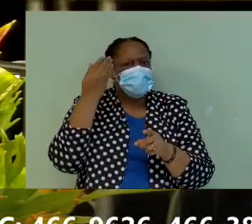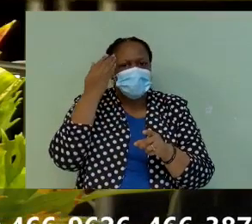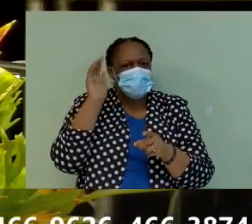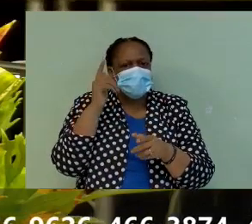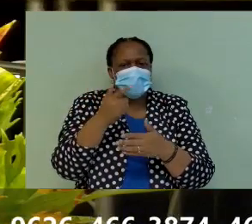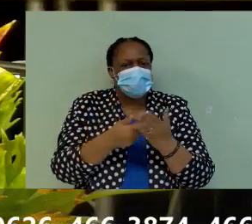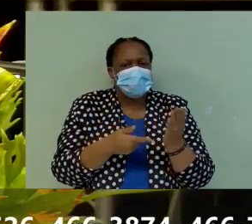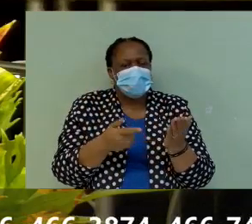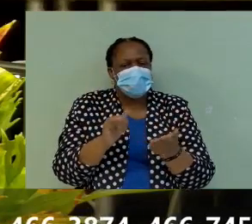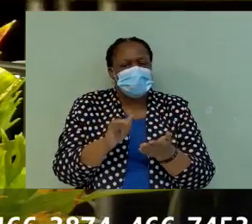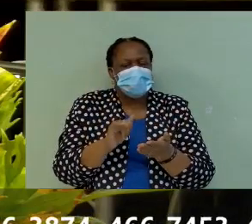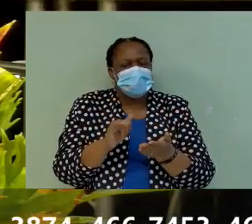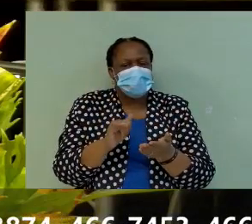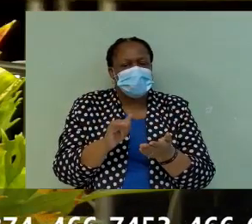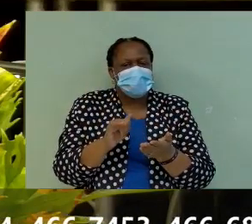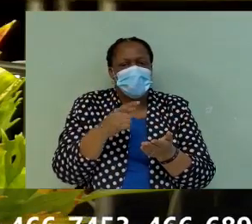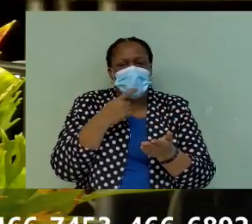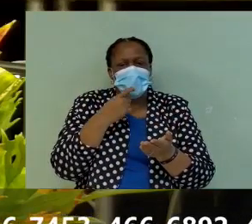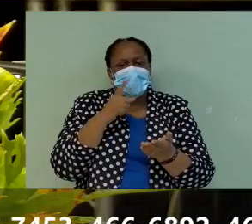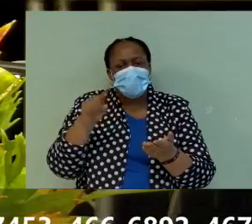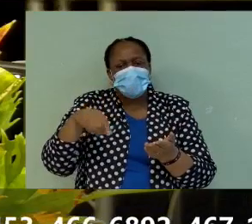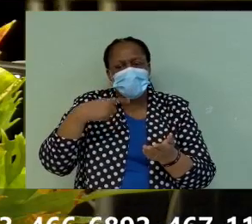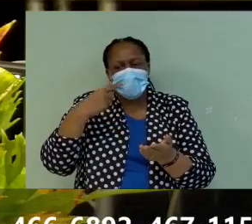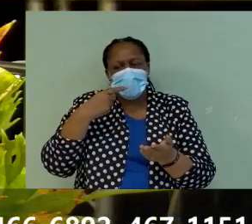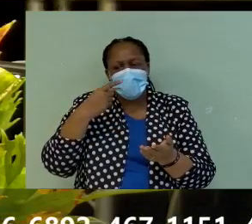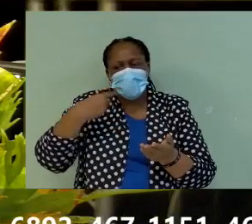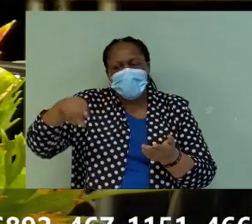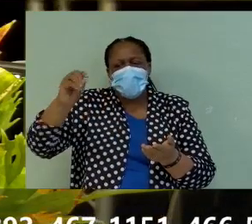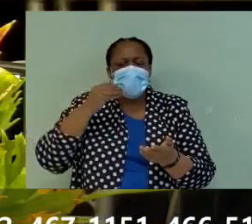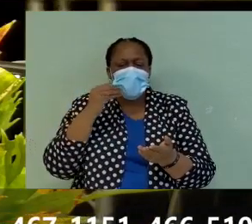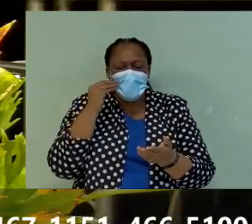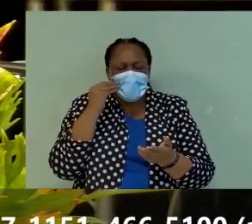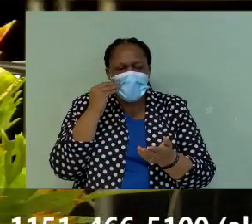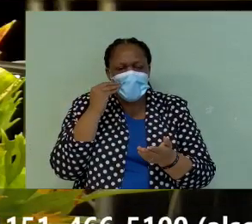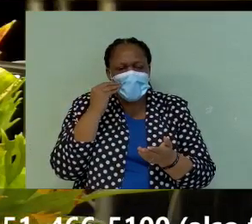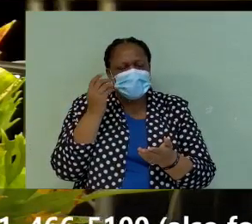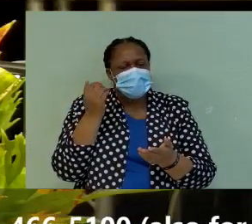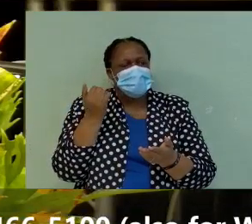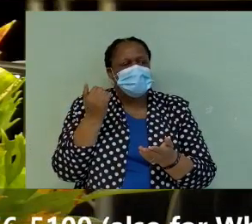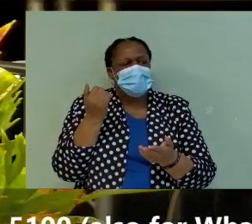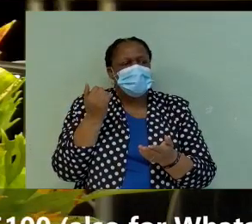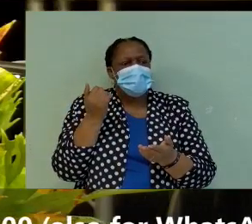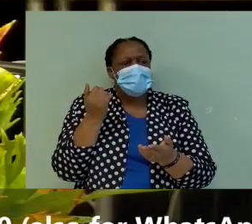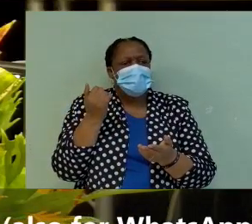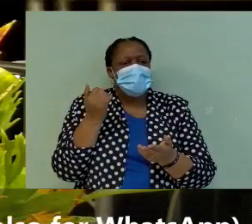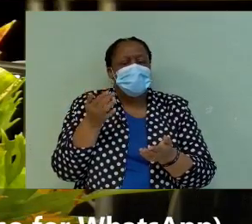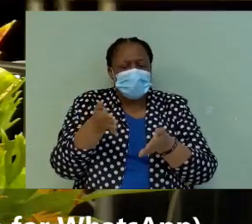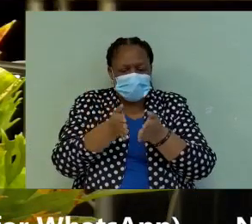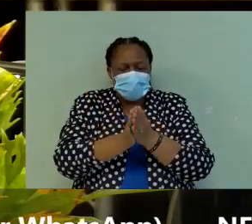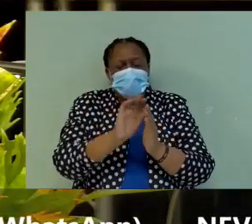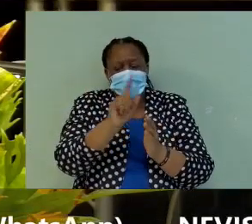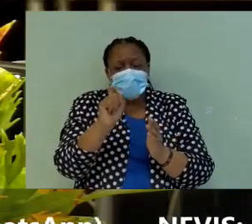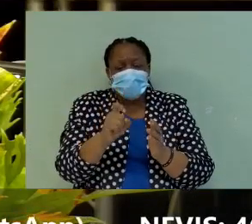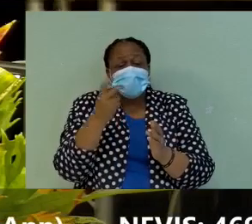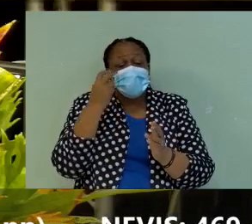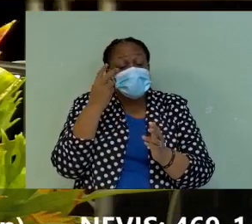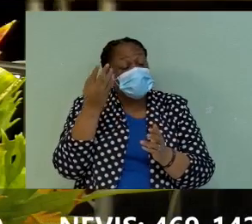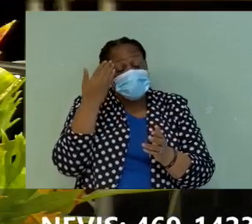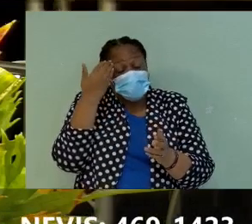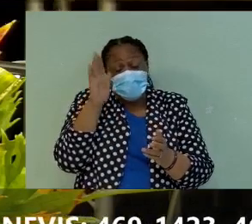the health environment, and so they should be permitted to function during the time that they wish to. So I